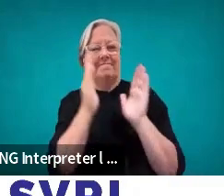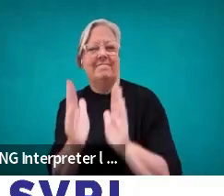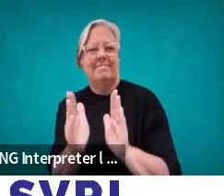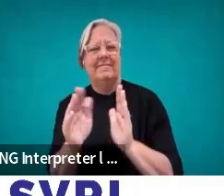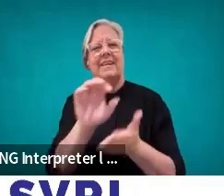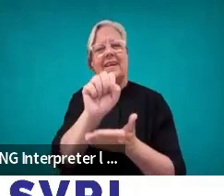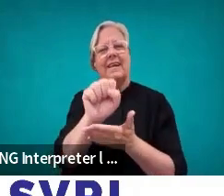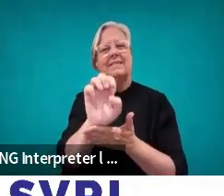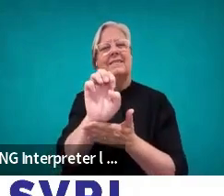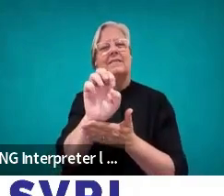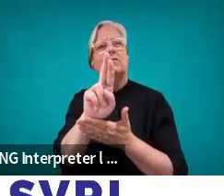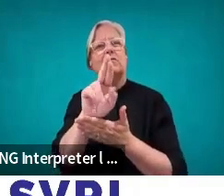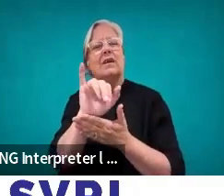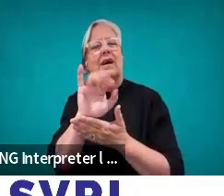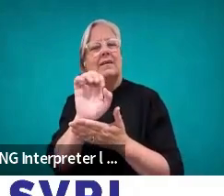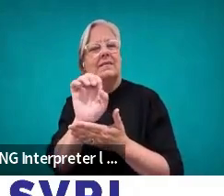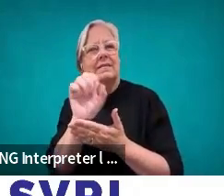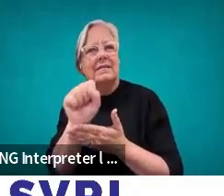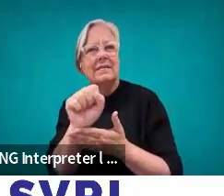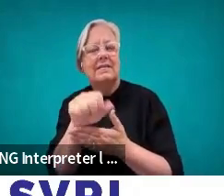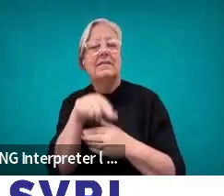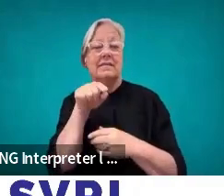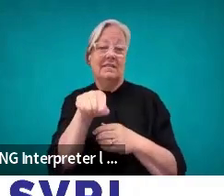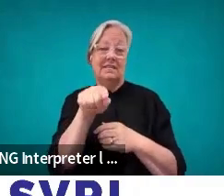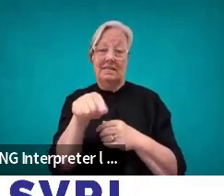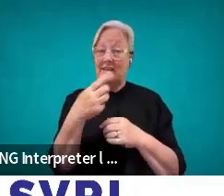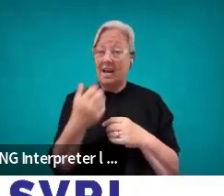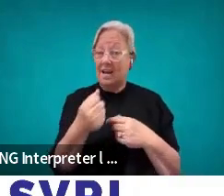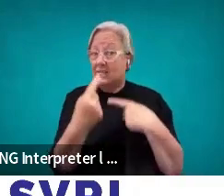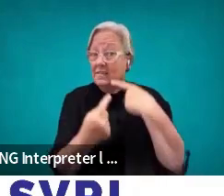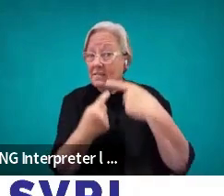these series have been grounded in the very simple but